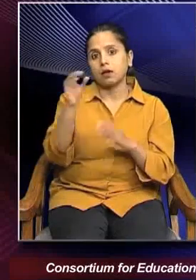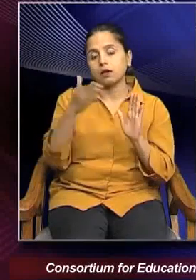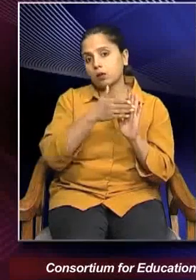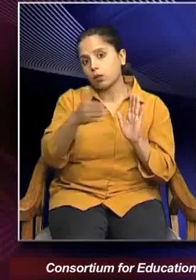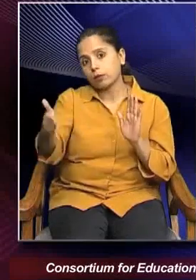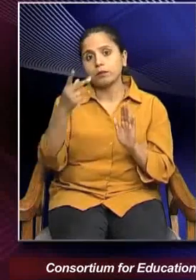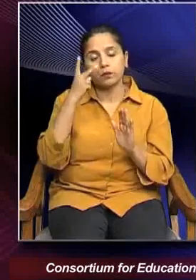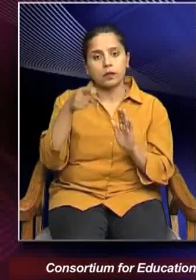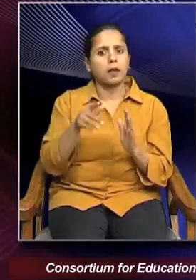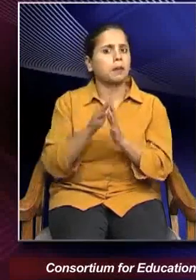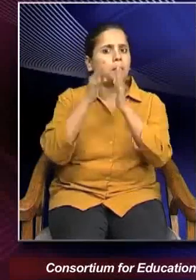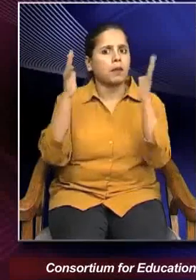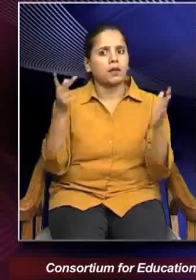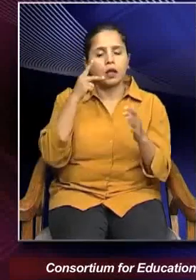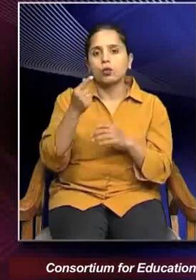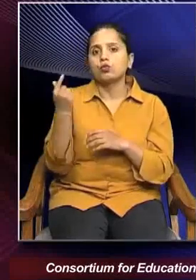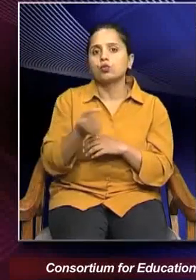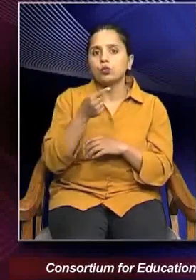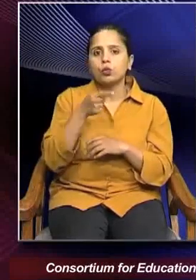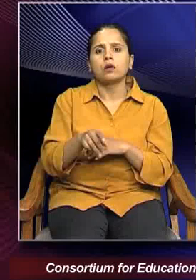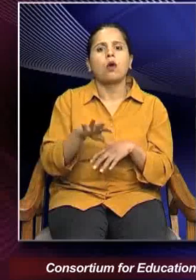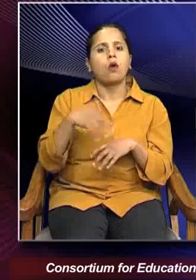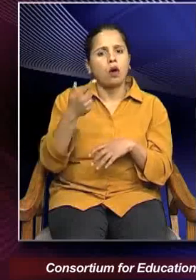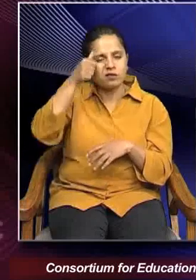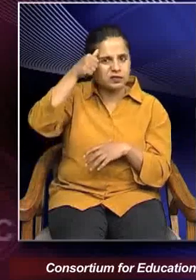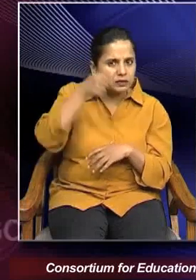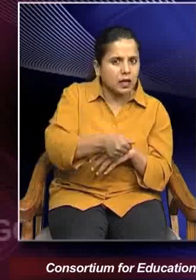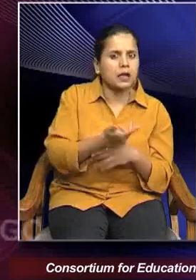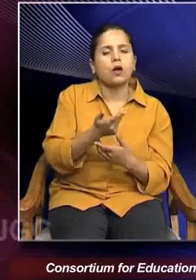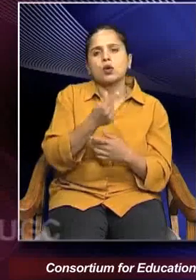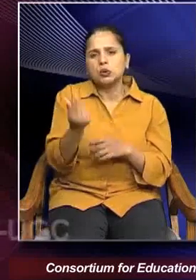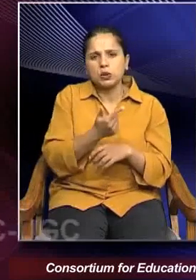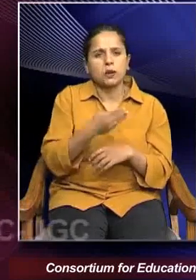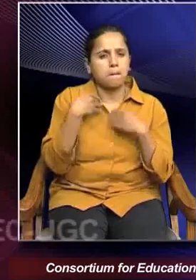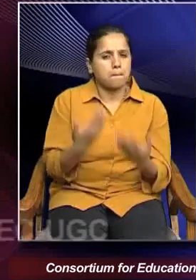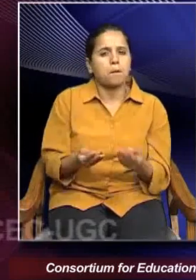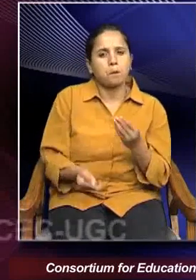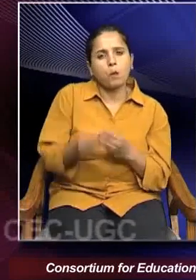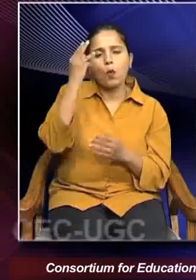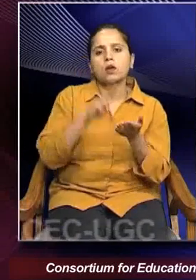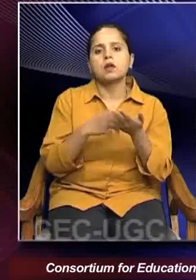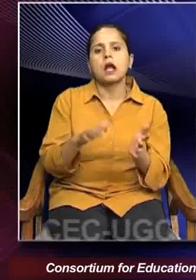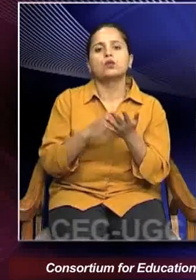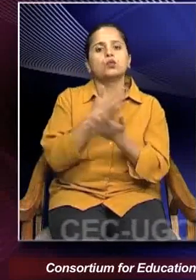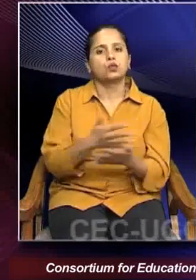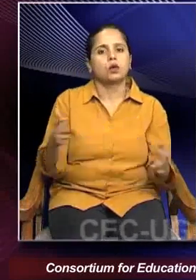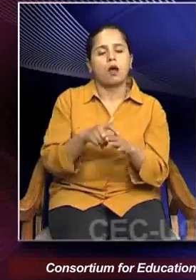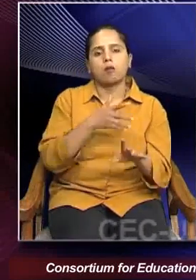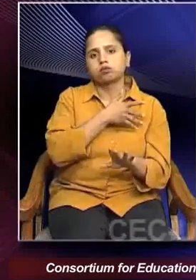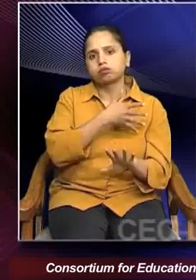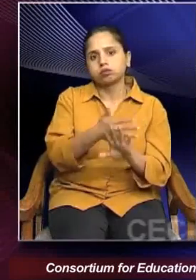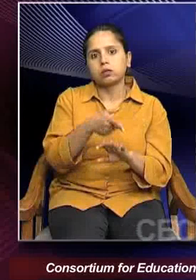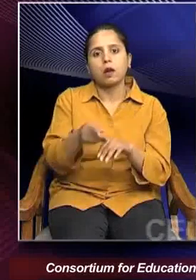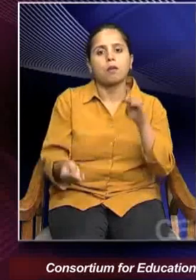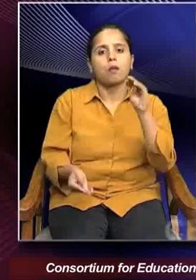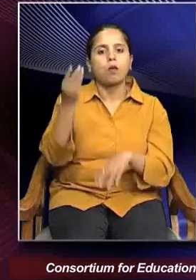was massive consumption and exploitation of natural resources, which over the period of time led to the increase